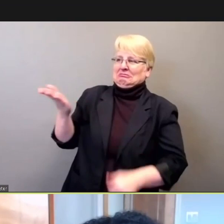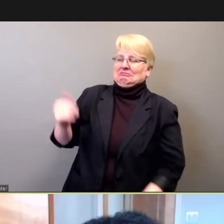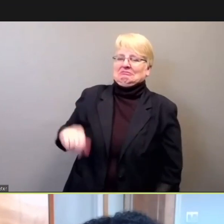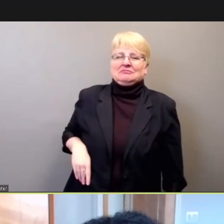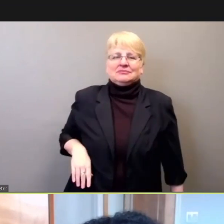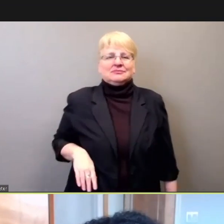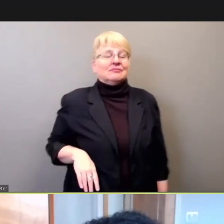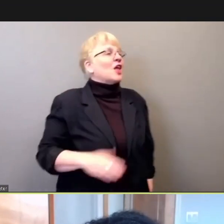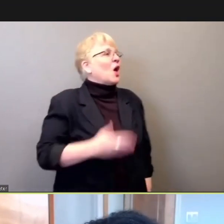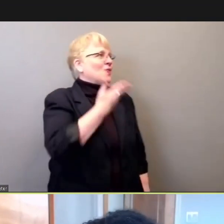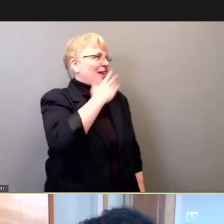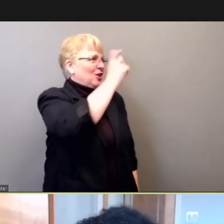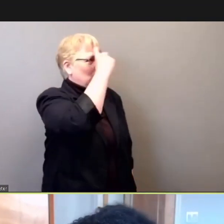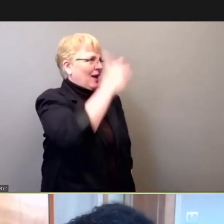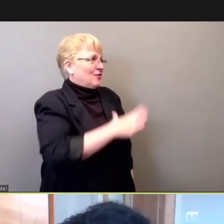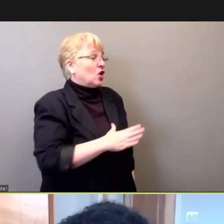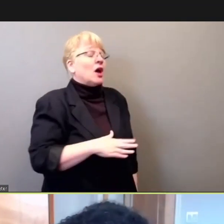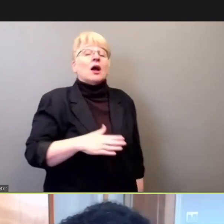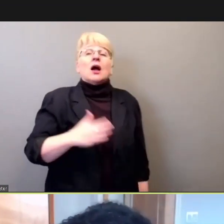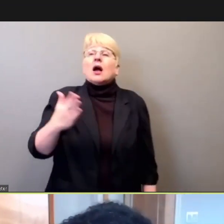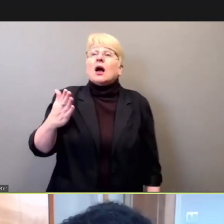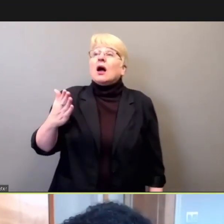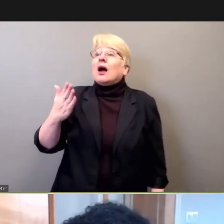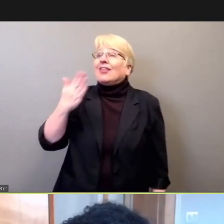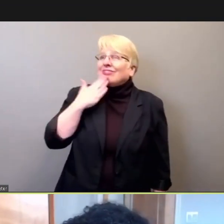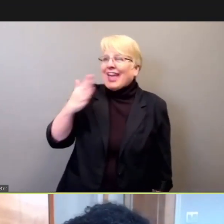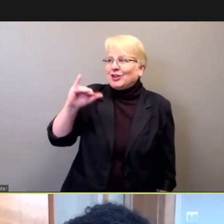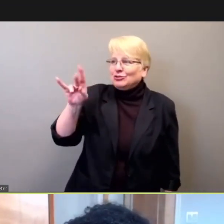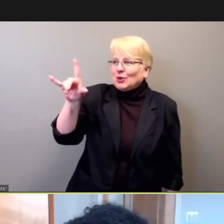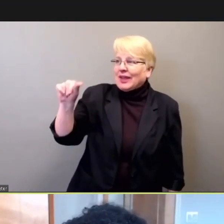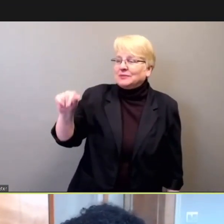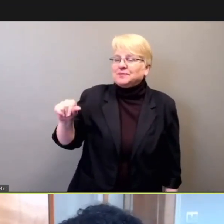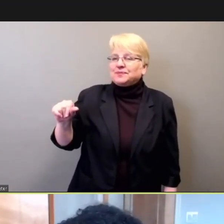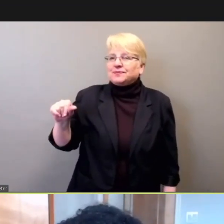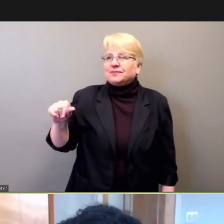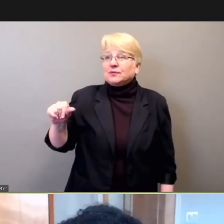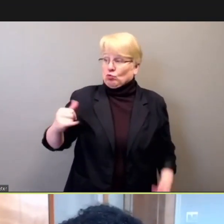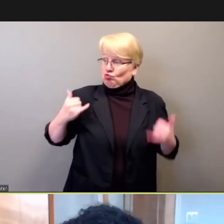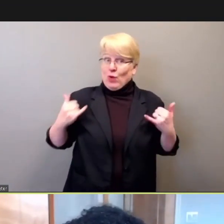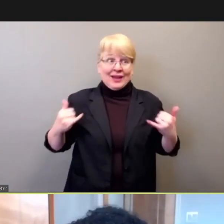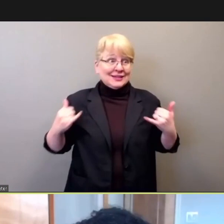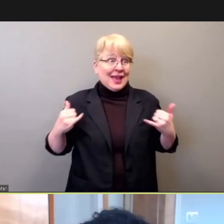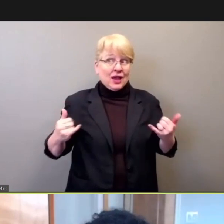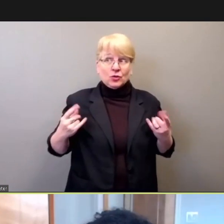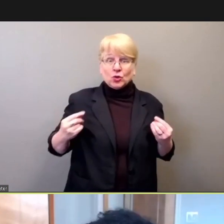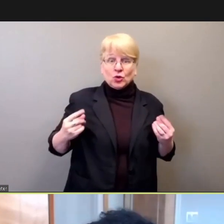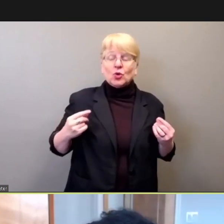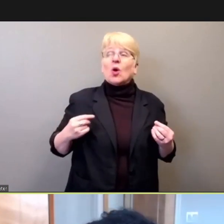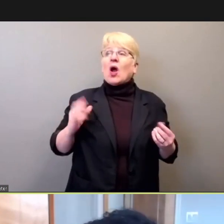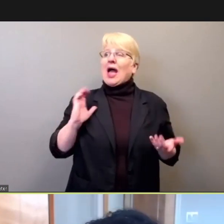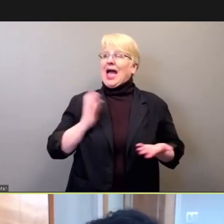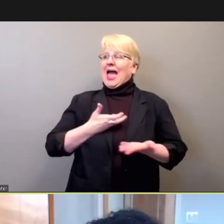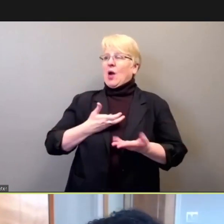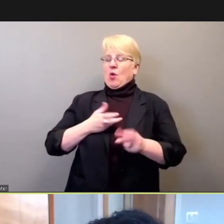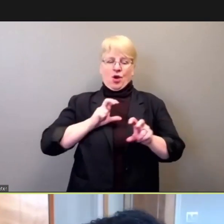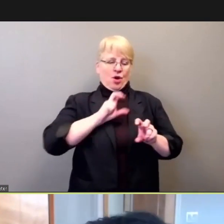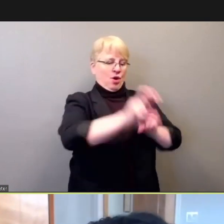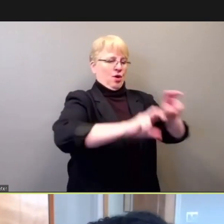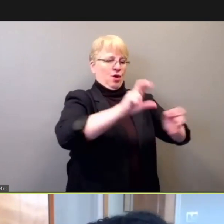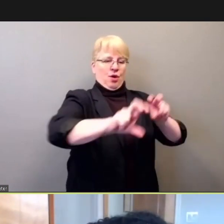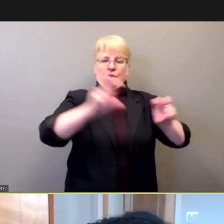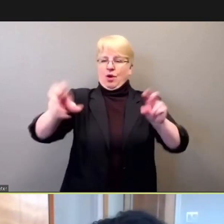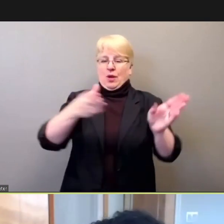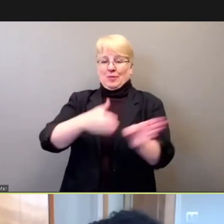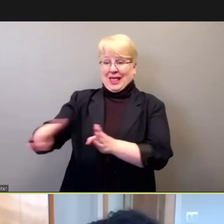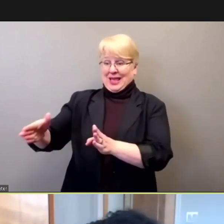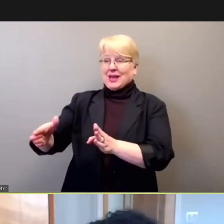you, Julia, for the question. We are definitely in the stages of making sure that our allocation plan addresses vaccine